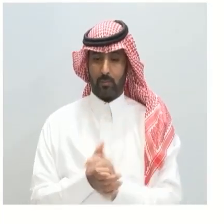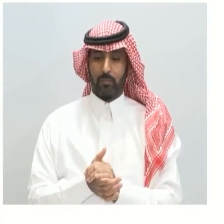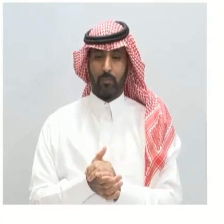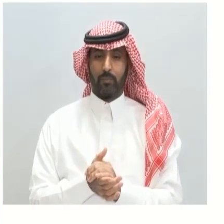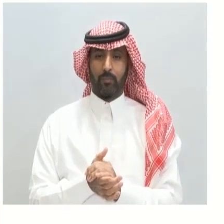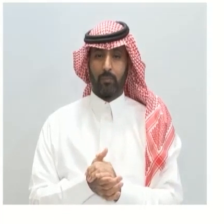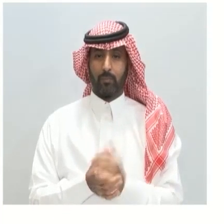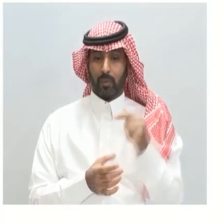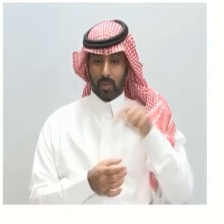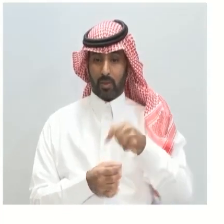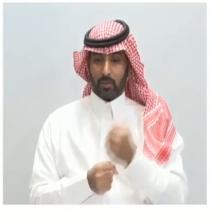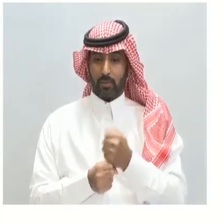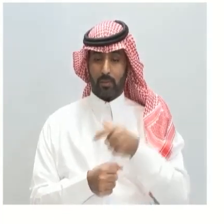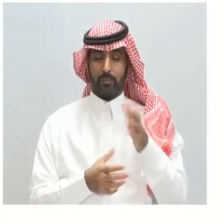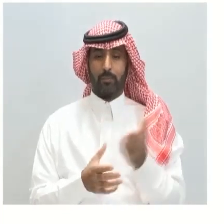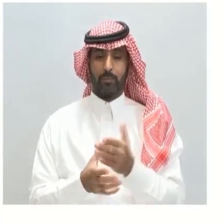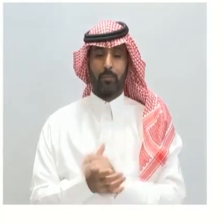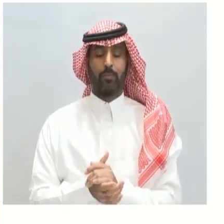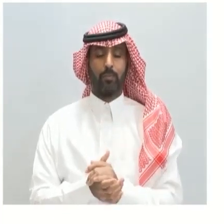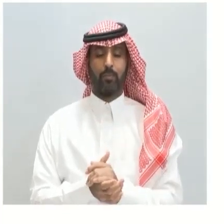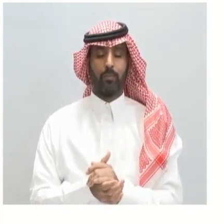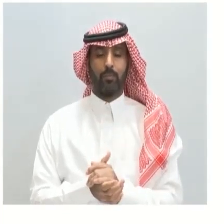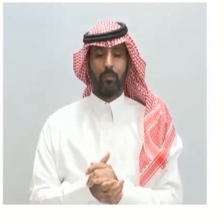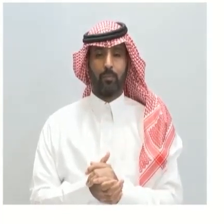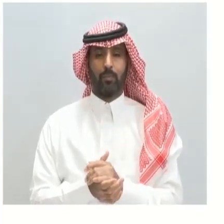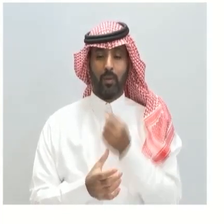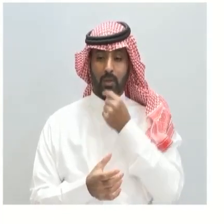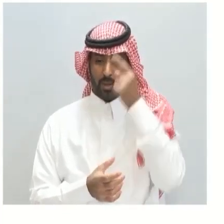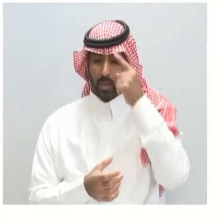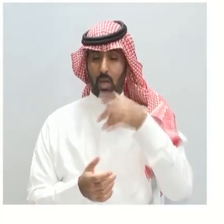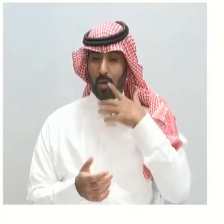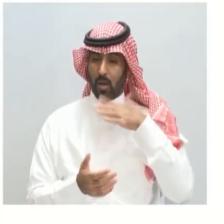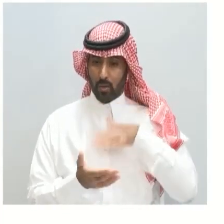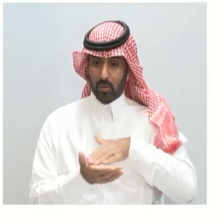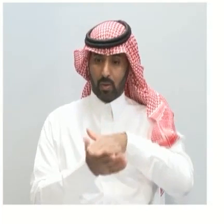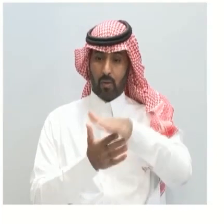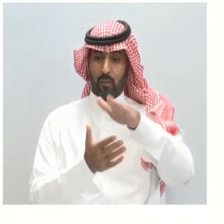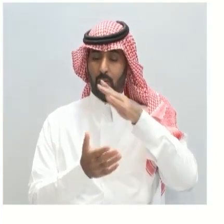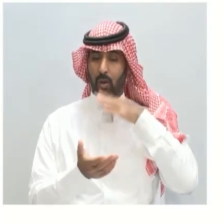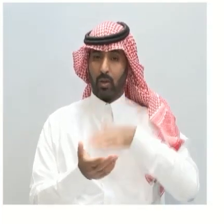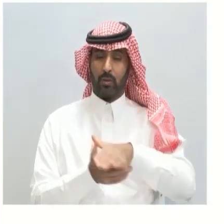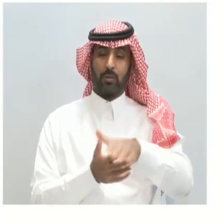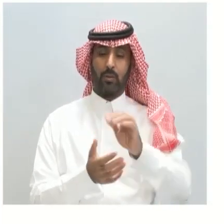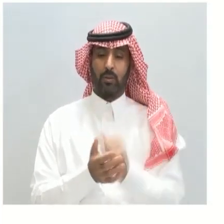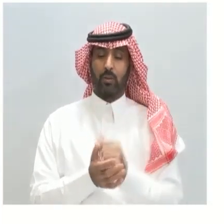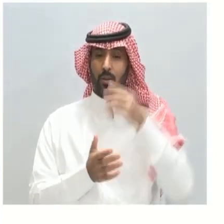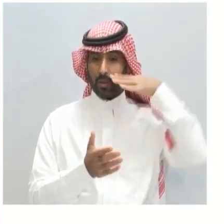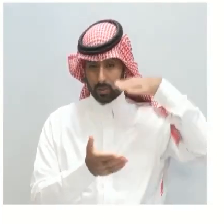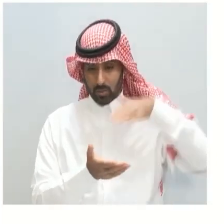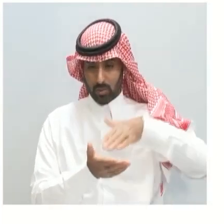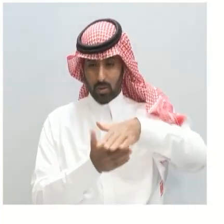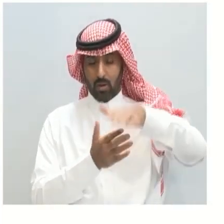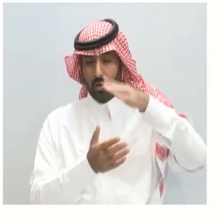not a past participle, it's a present participle, and it describes the sport of skydiving. So one